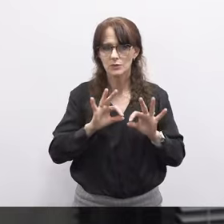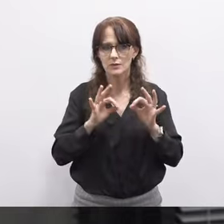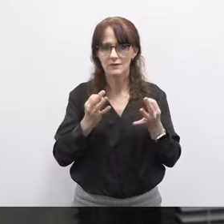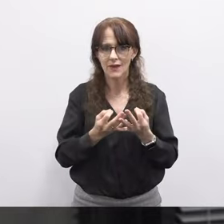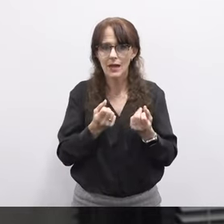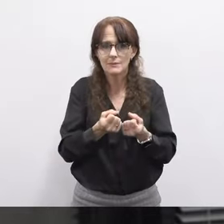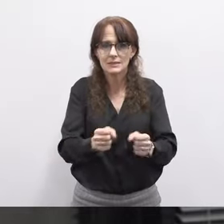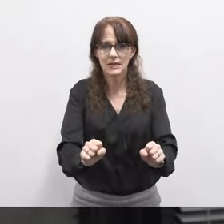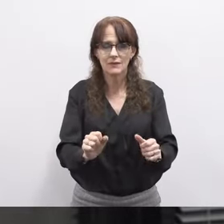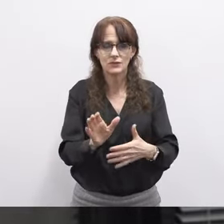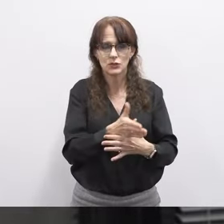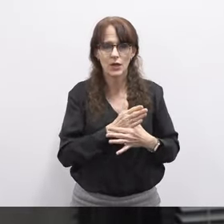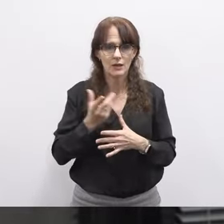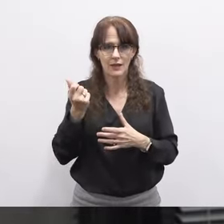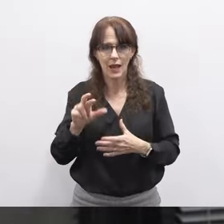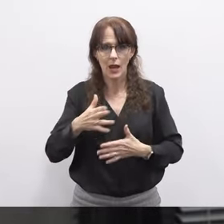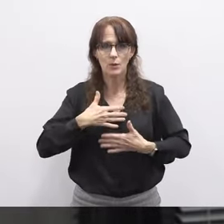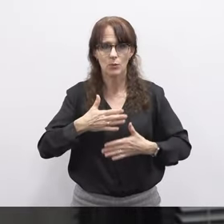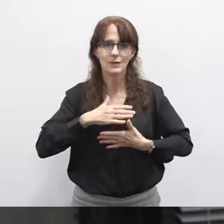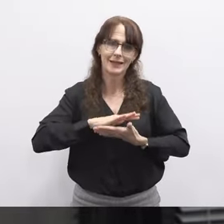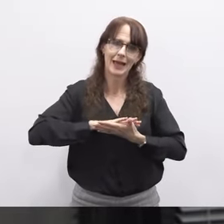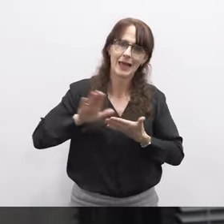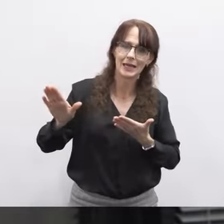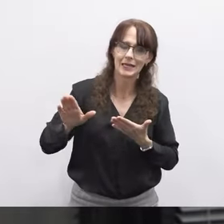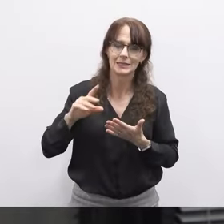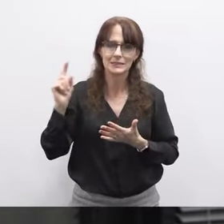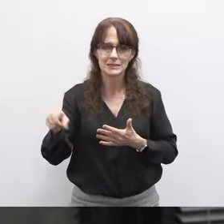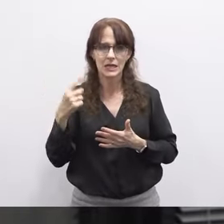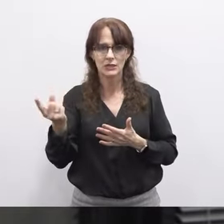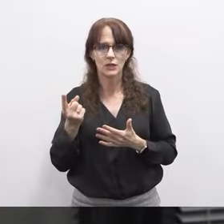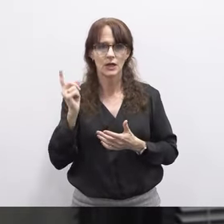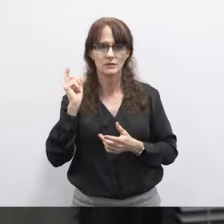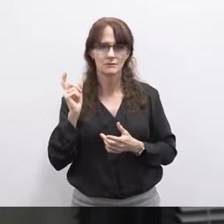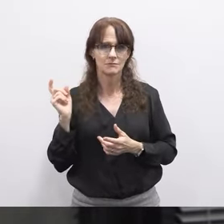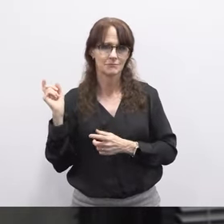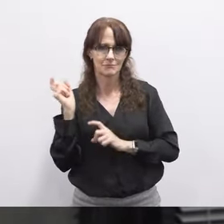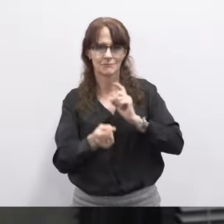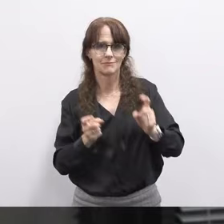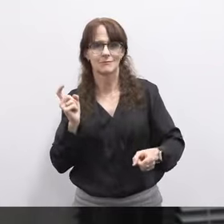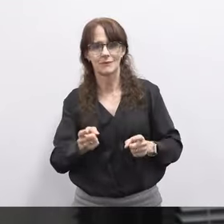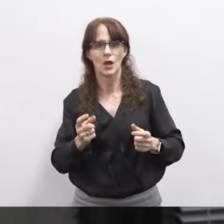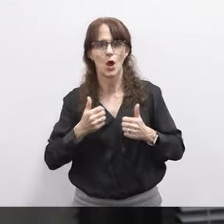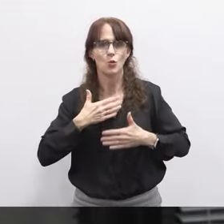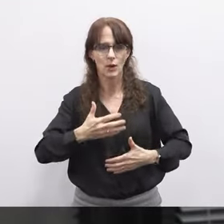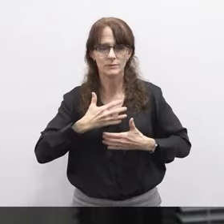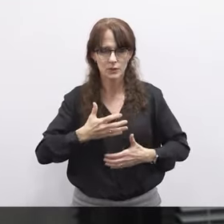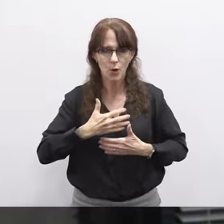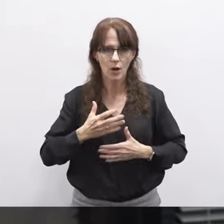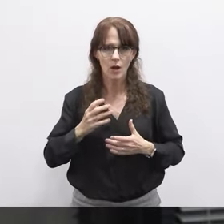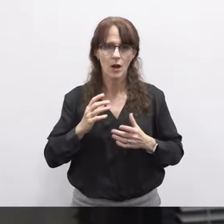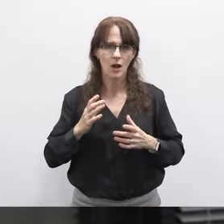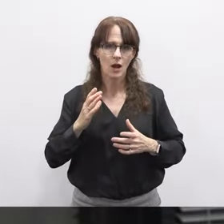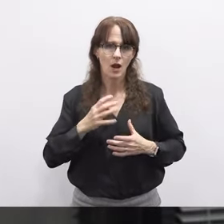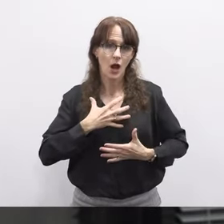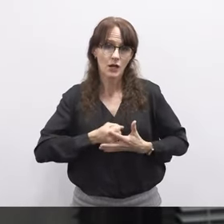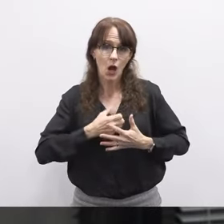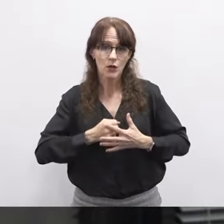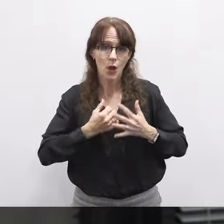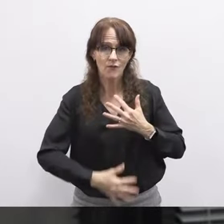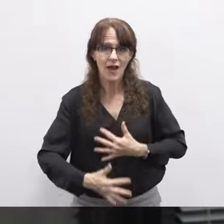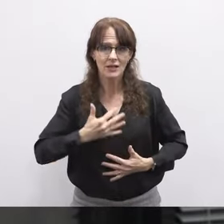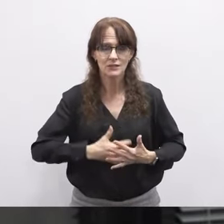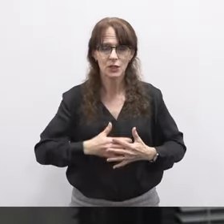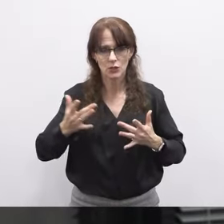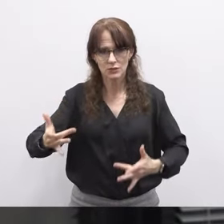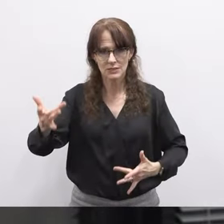safe is ensuring that the air that we breathe is clean, that it's not contributing to respiratory or cardiovascular disease, and that it's